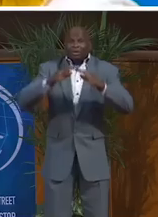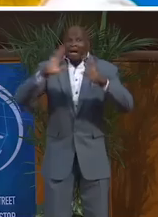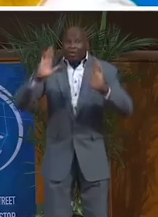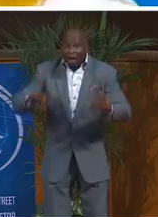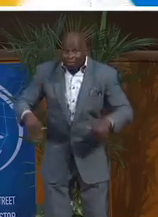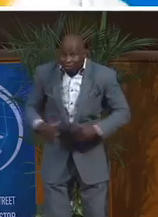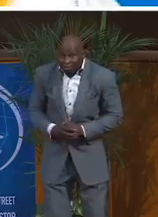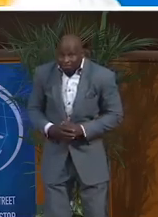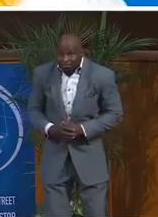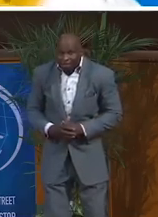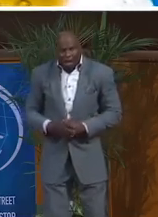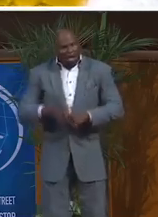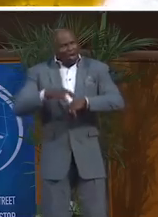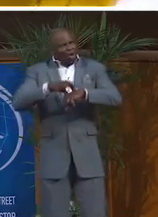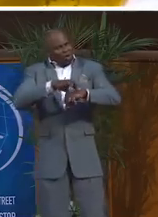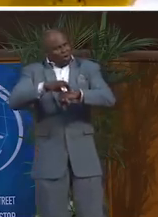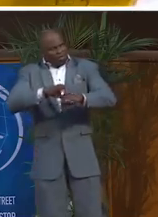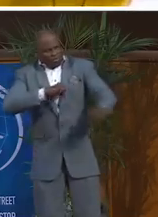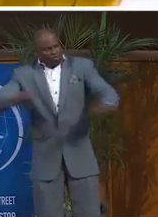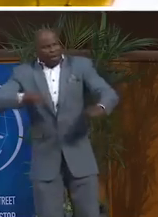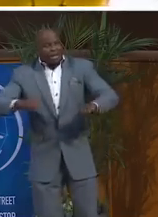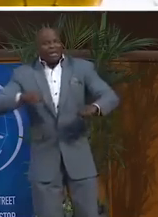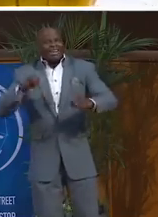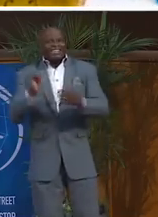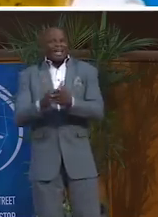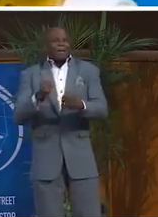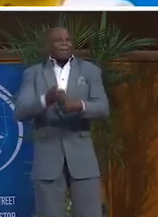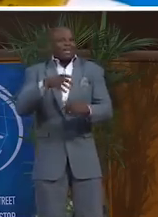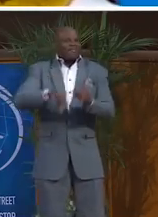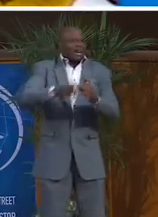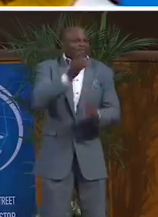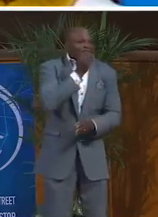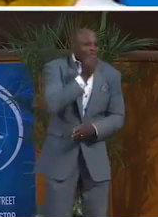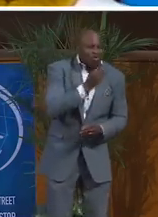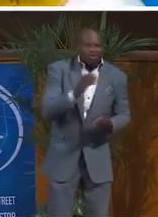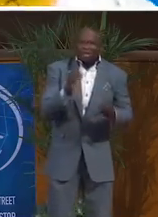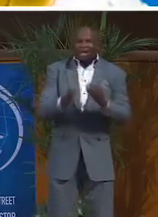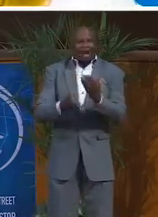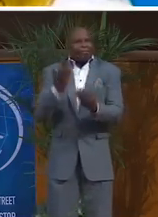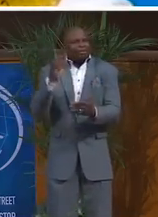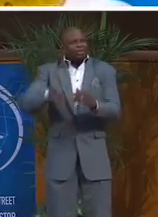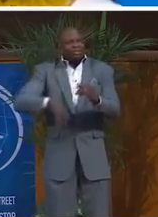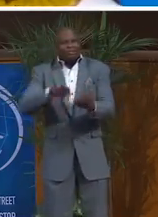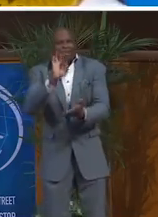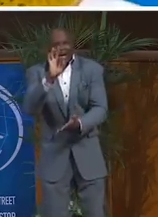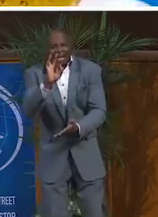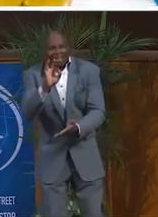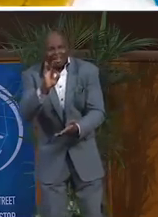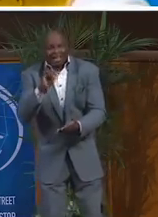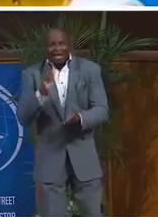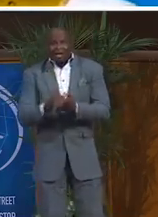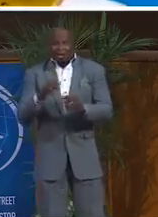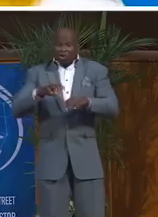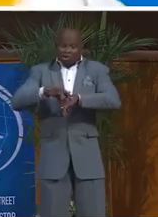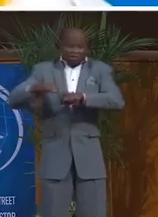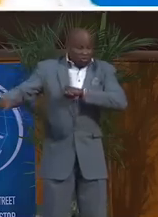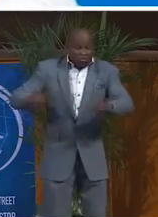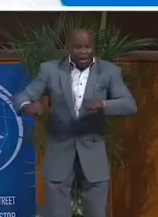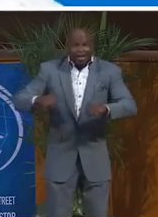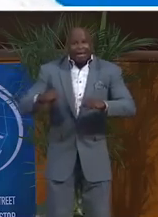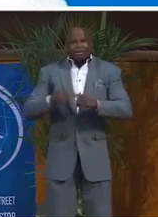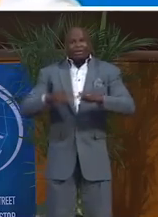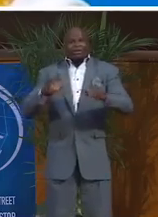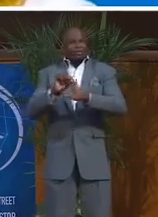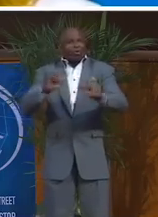homes. Earthquakes that made resources scarce. Earthquakes that initiated